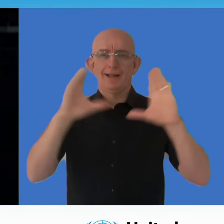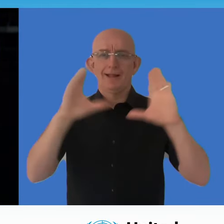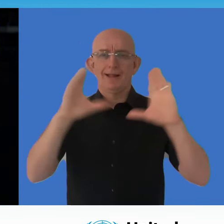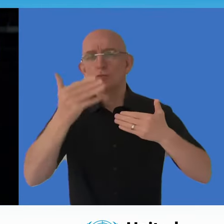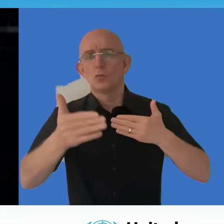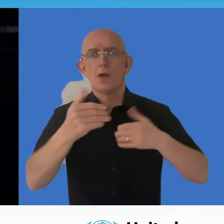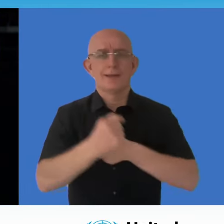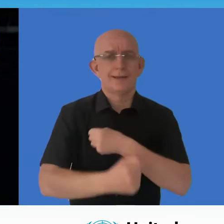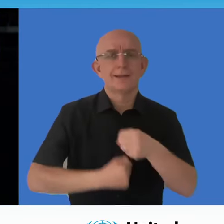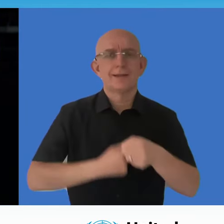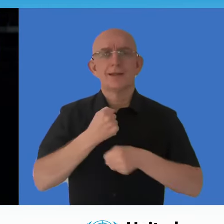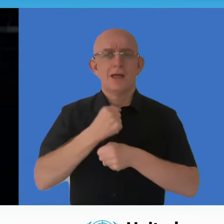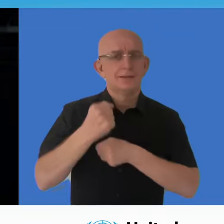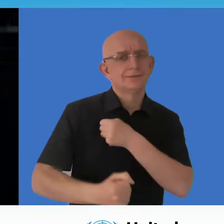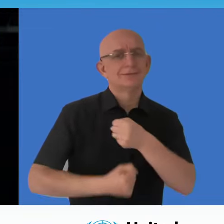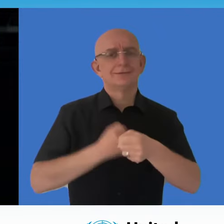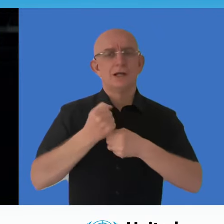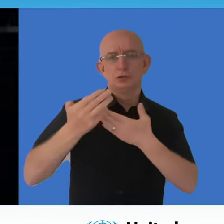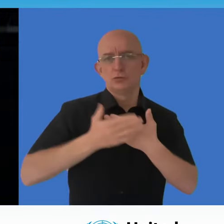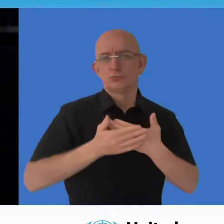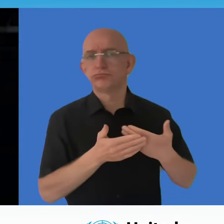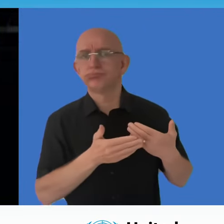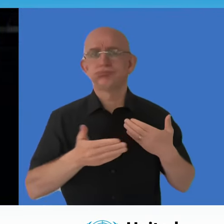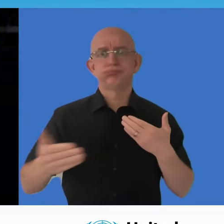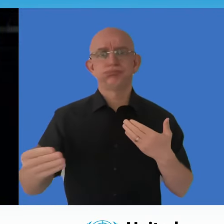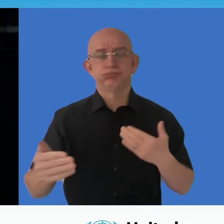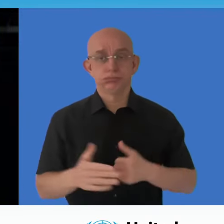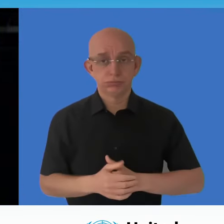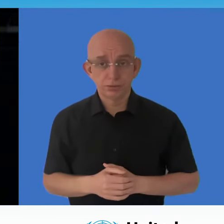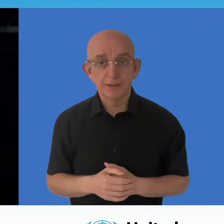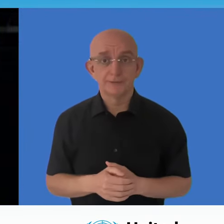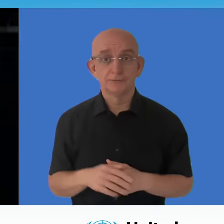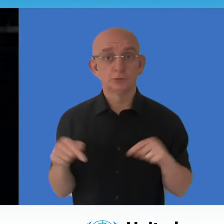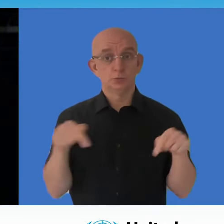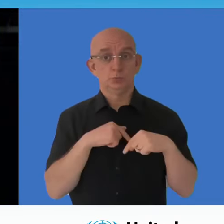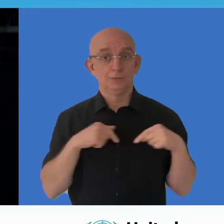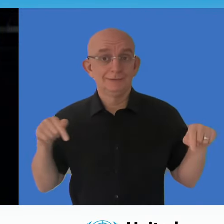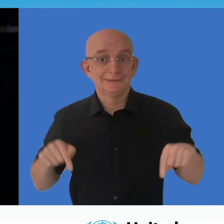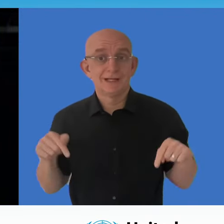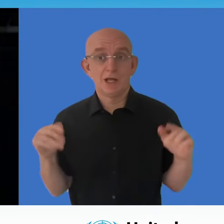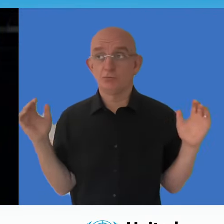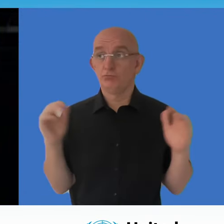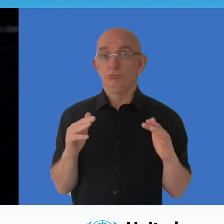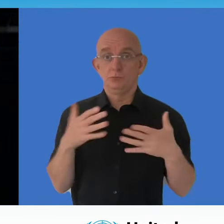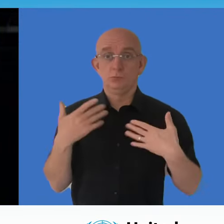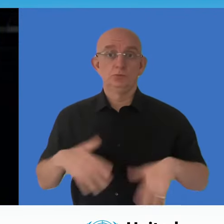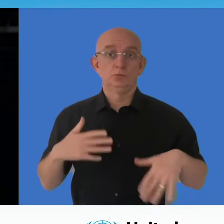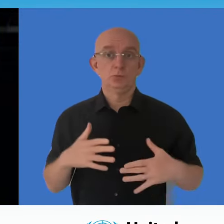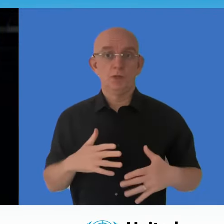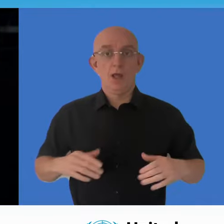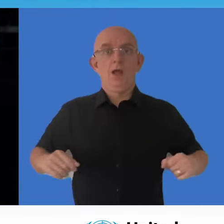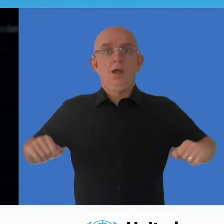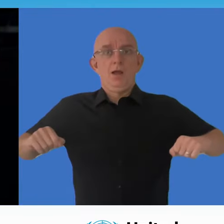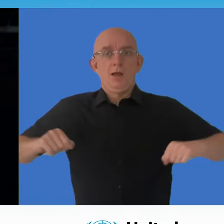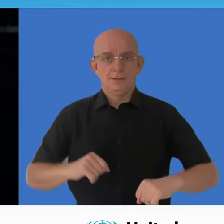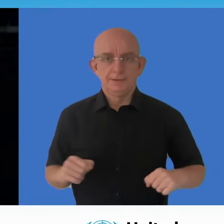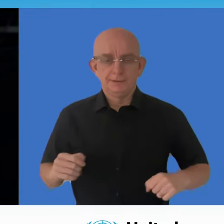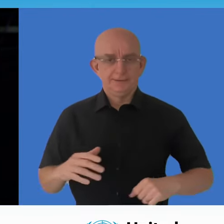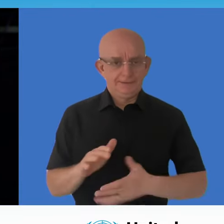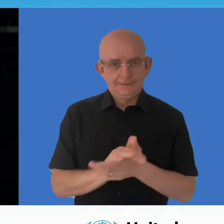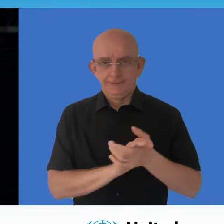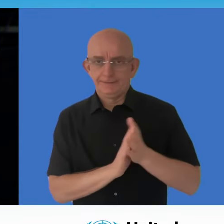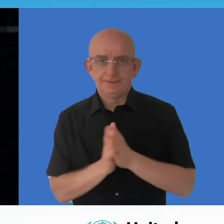We are indeed at a moment of breathtaking change. We need your determined